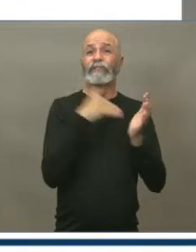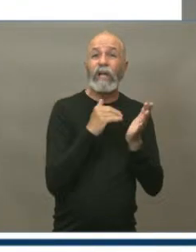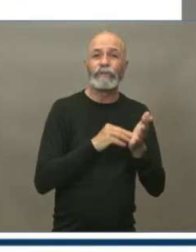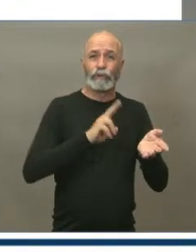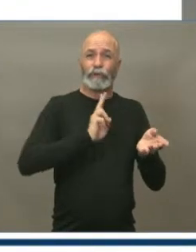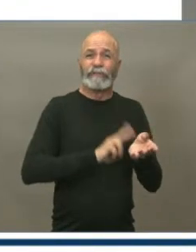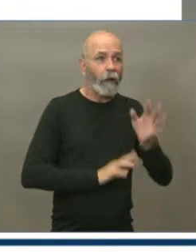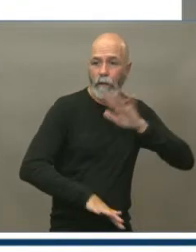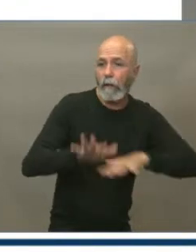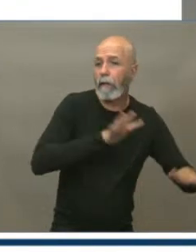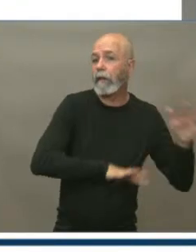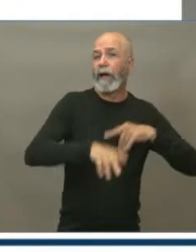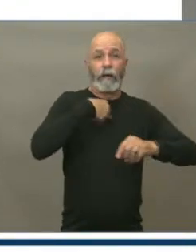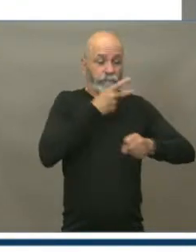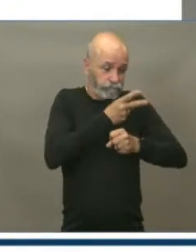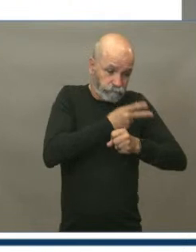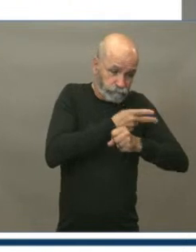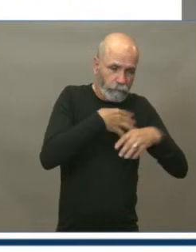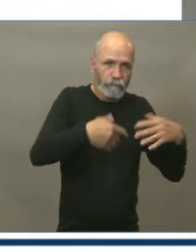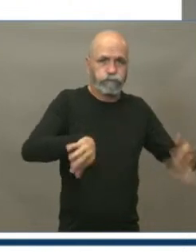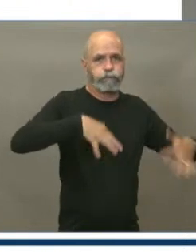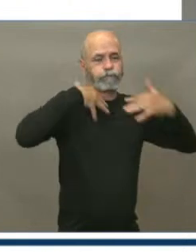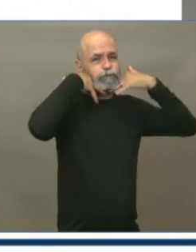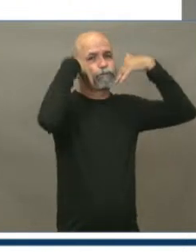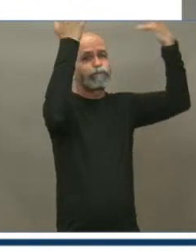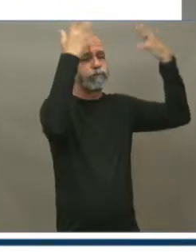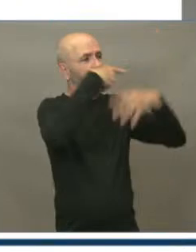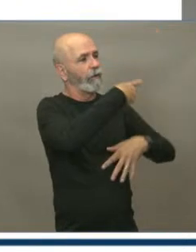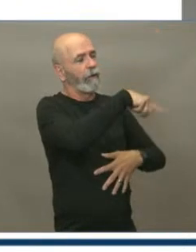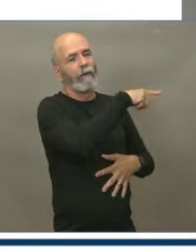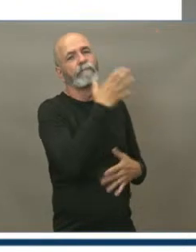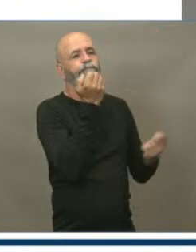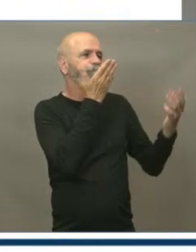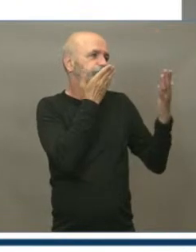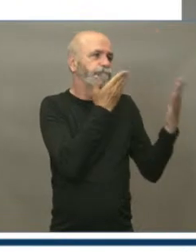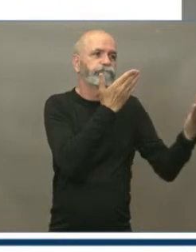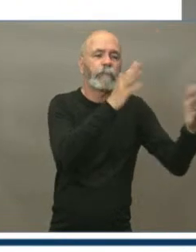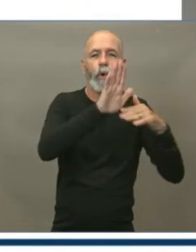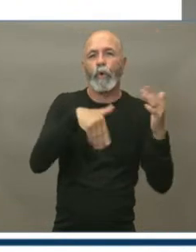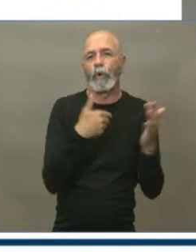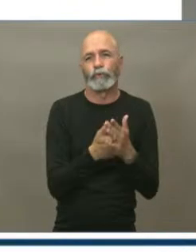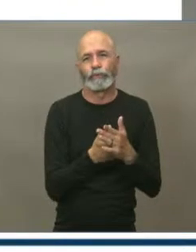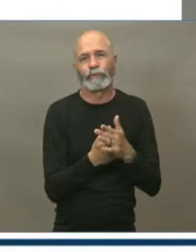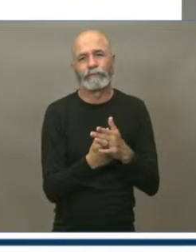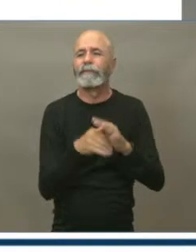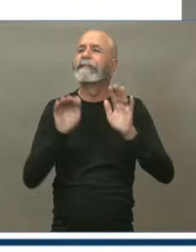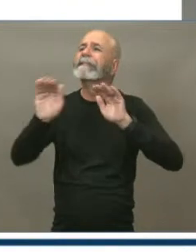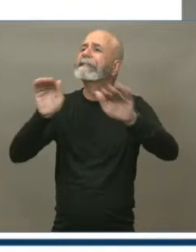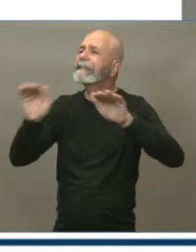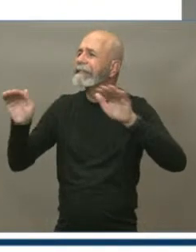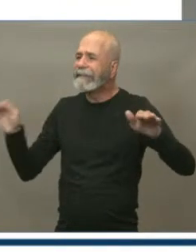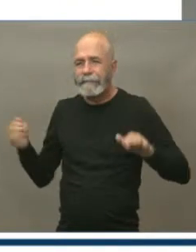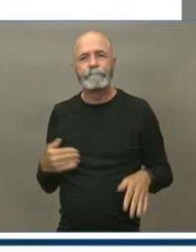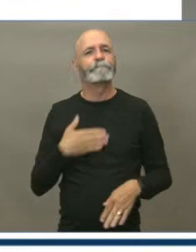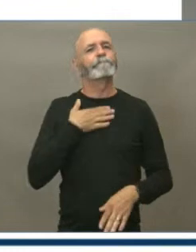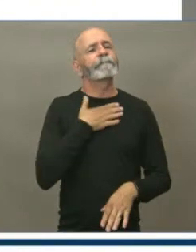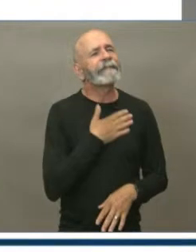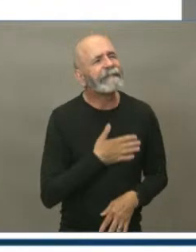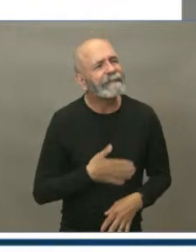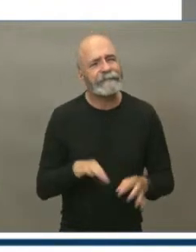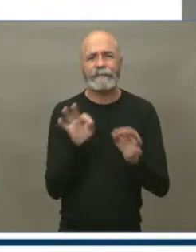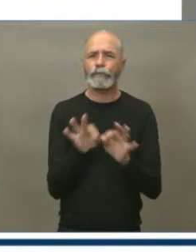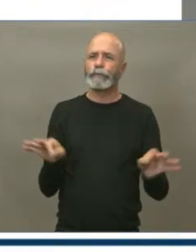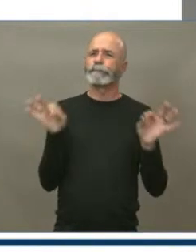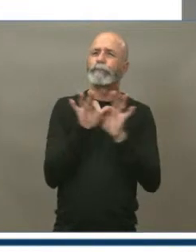debt. To all Nova Scotians, I can't express how important it is to be vigilant and do everything we are asking